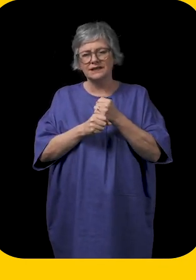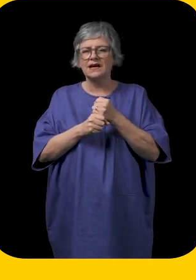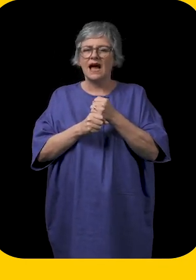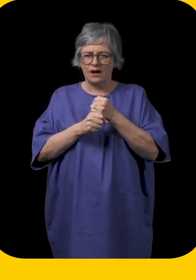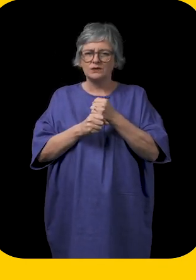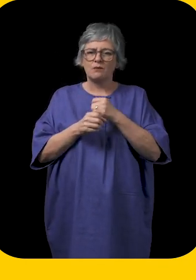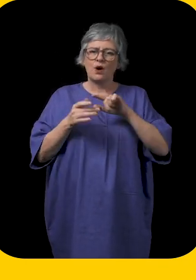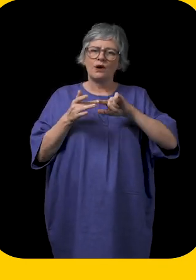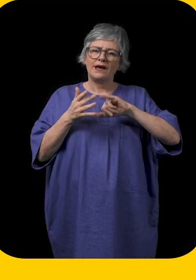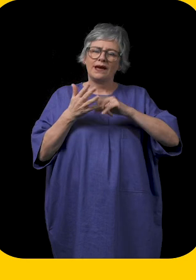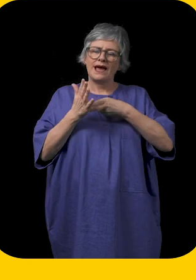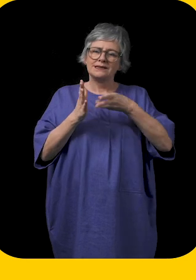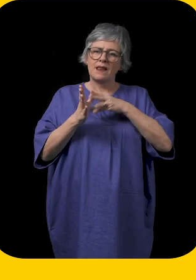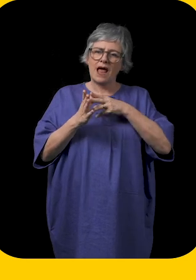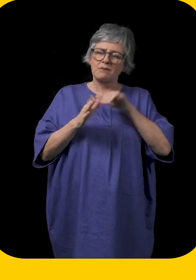which was about